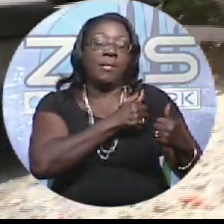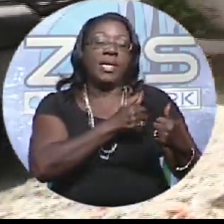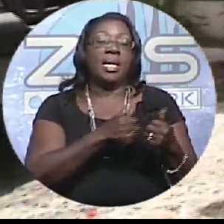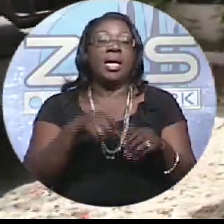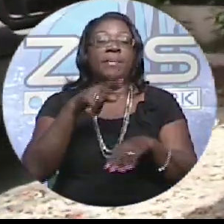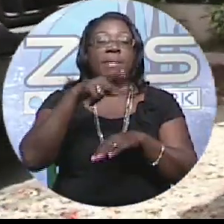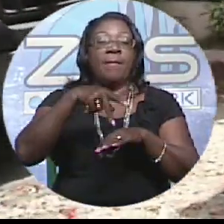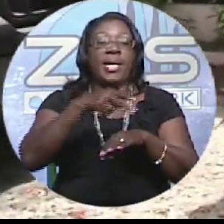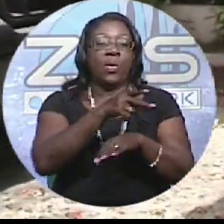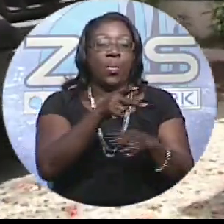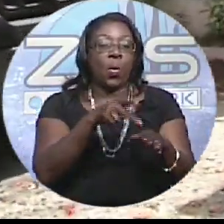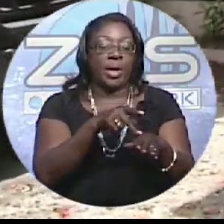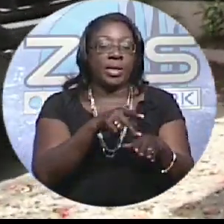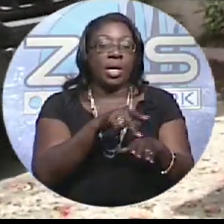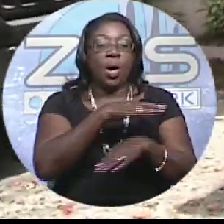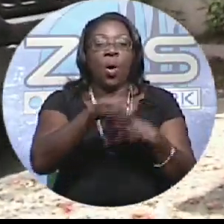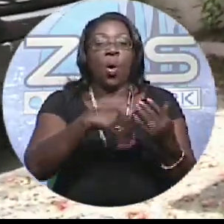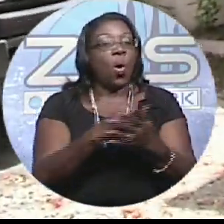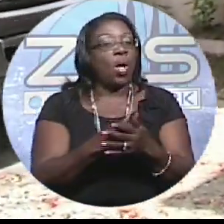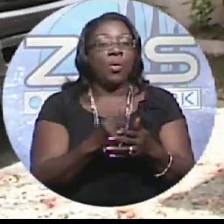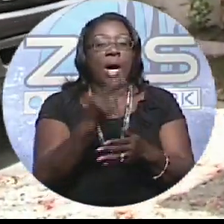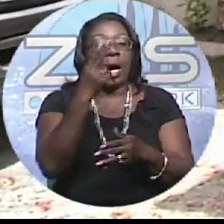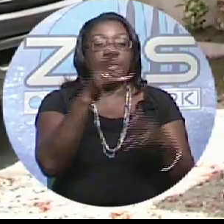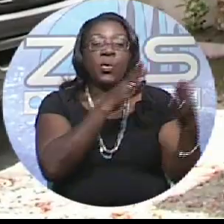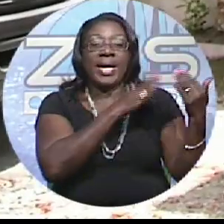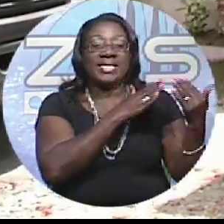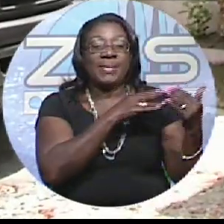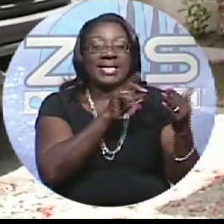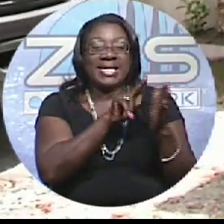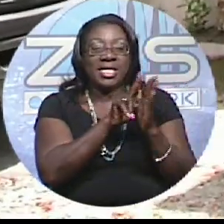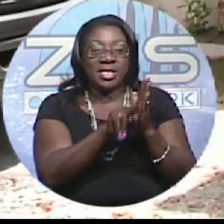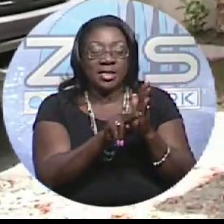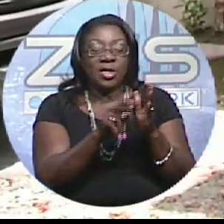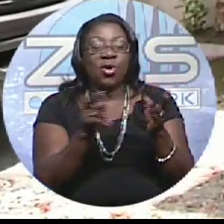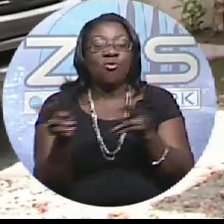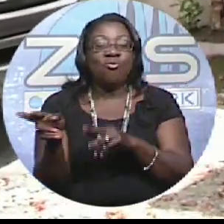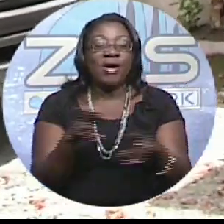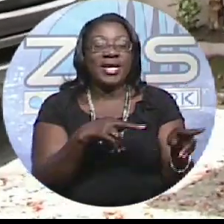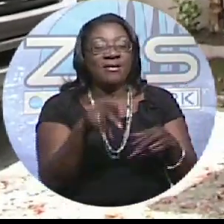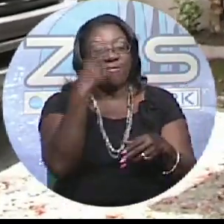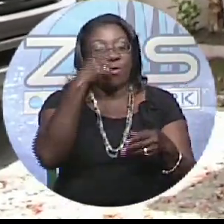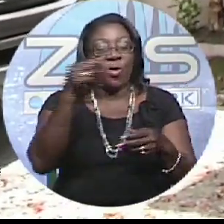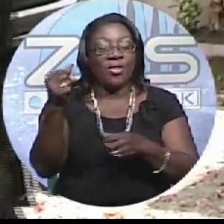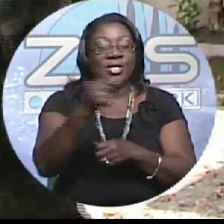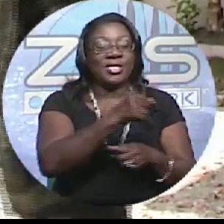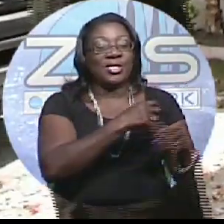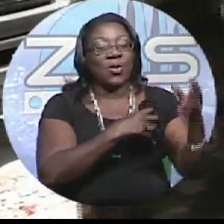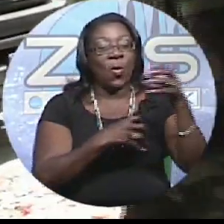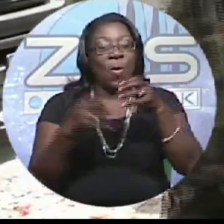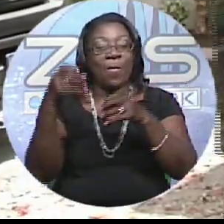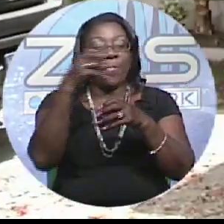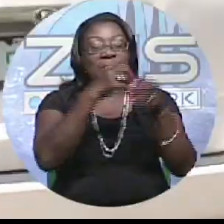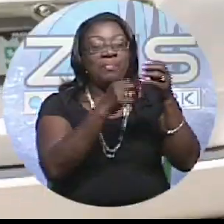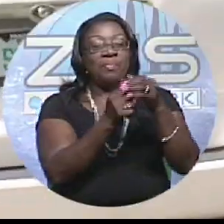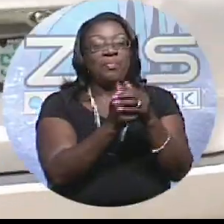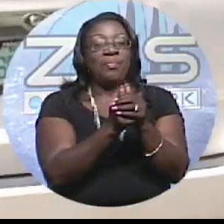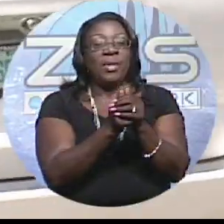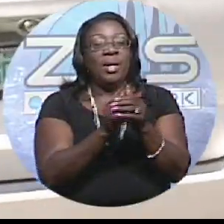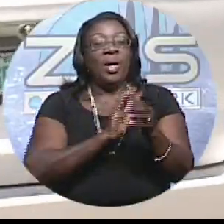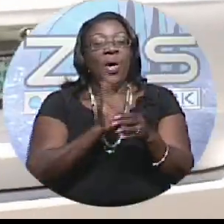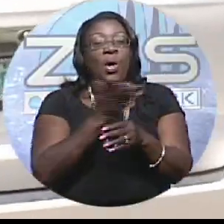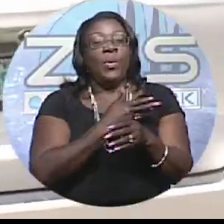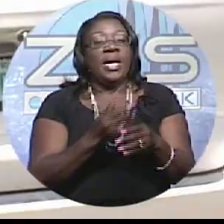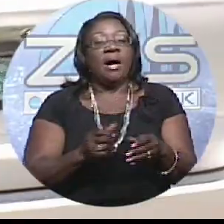Point, and all were up to expectation. Superintendent Chris Wright, officer in charge of Central Eleuthera, says they are ready. We have a